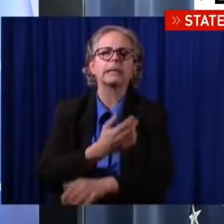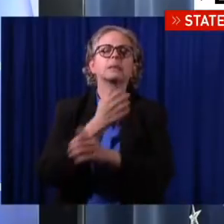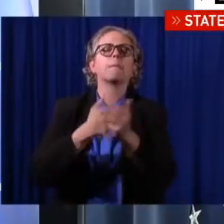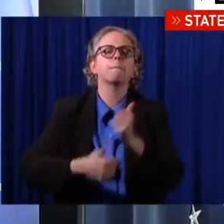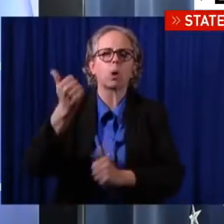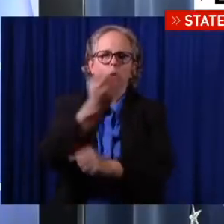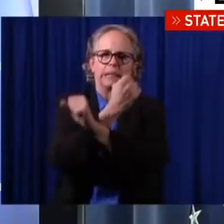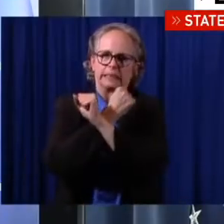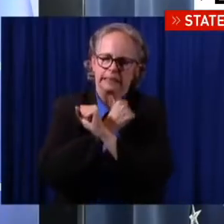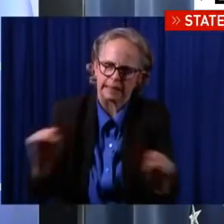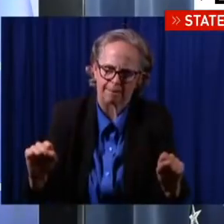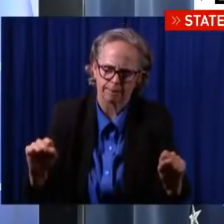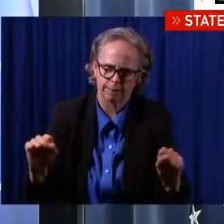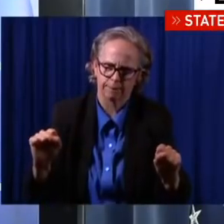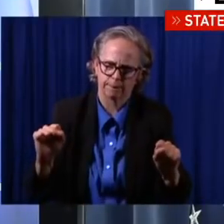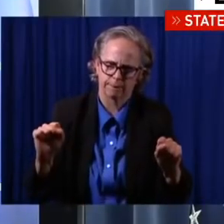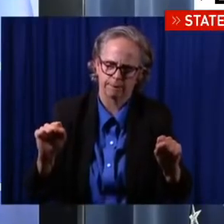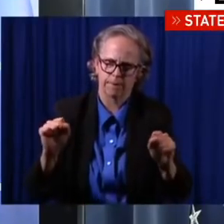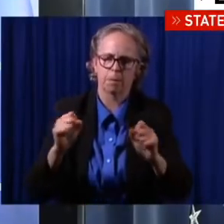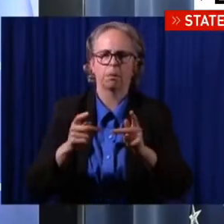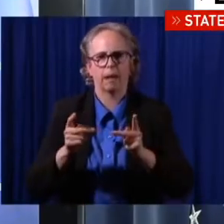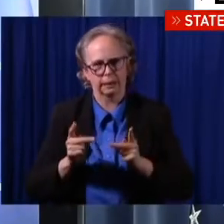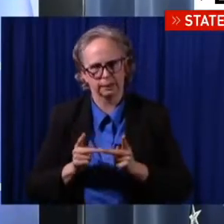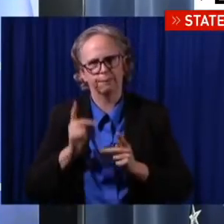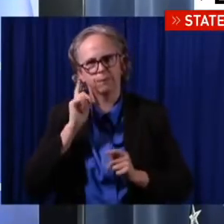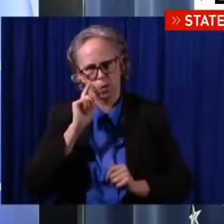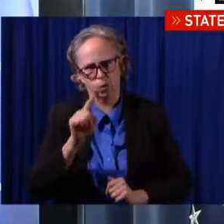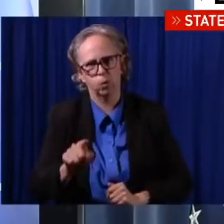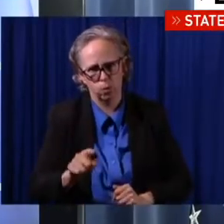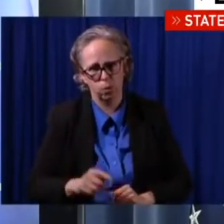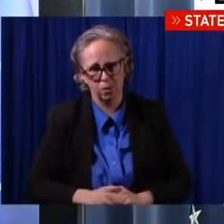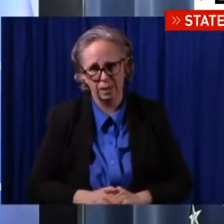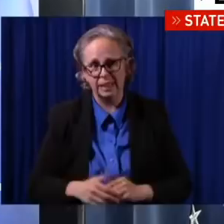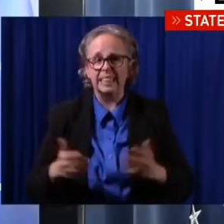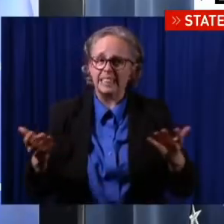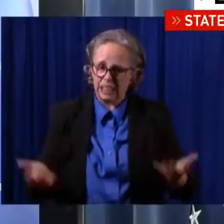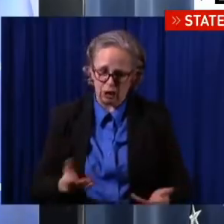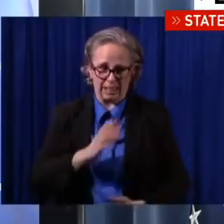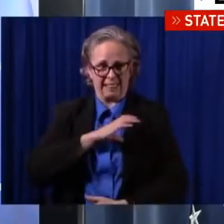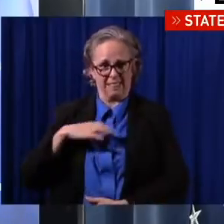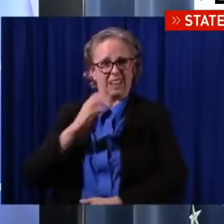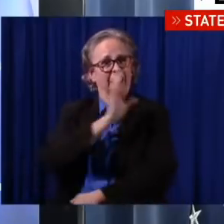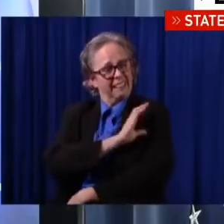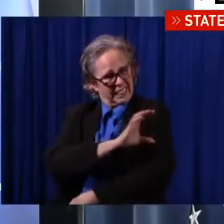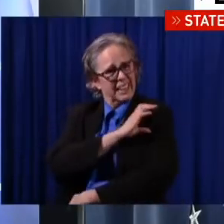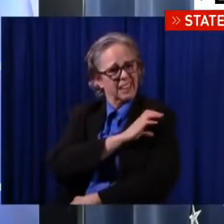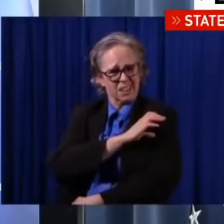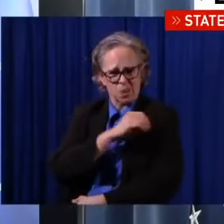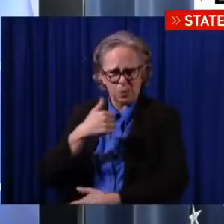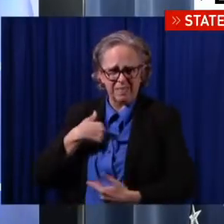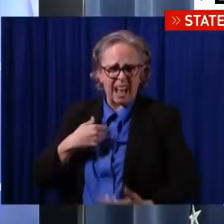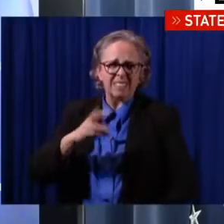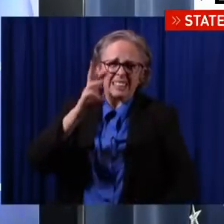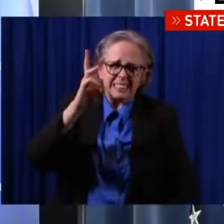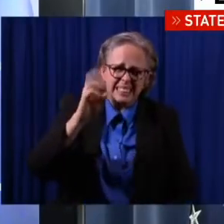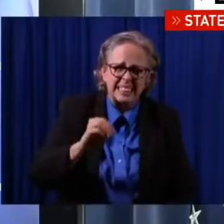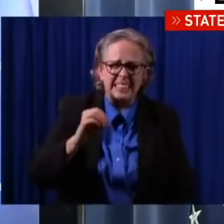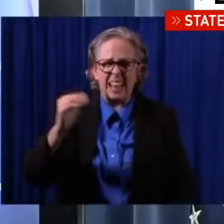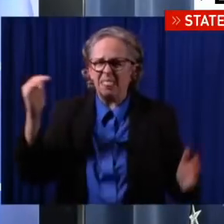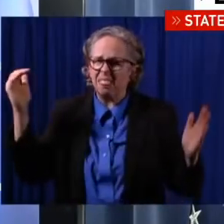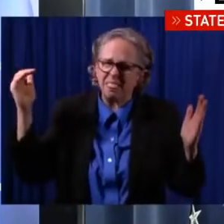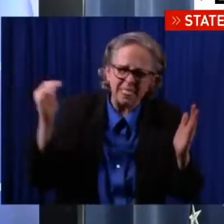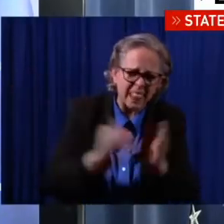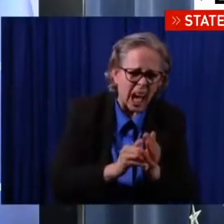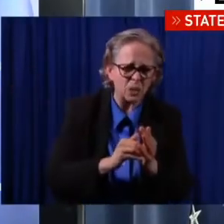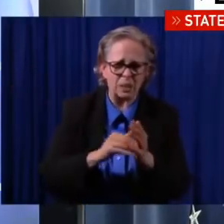to be in. We here at the Cleveland Clinic have 60,000 employees, caregivers, the way we call